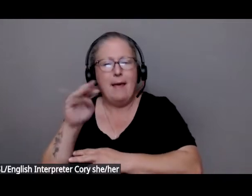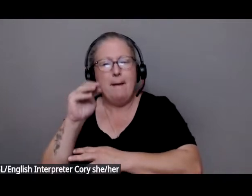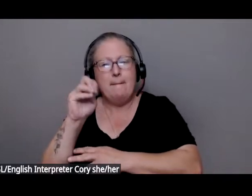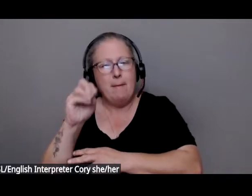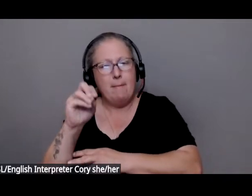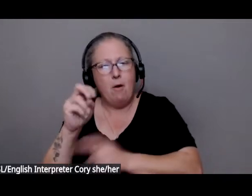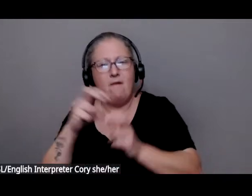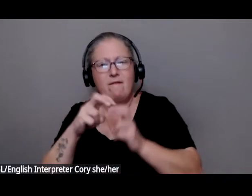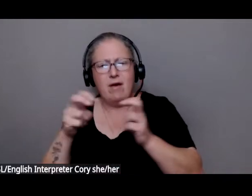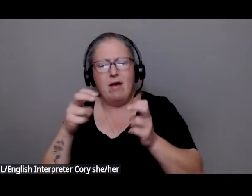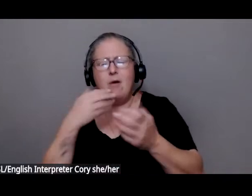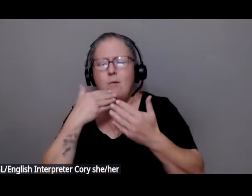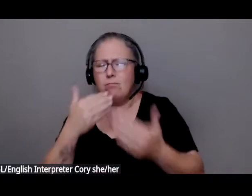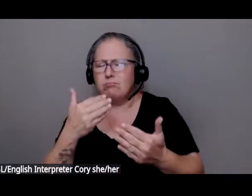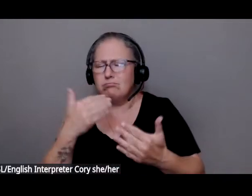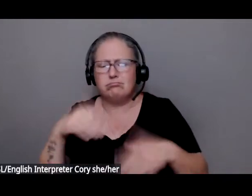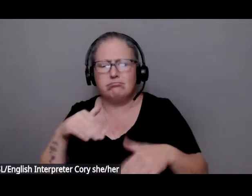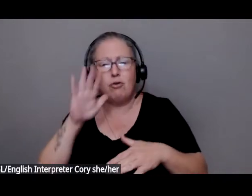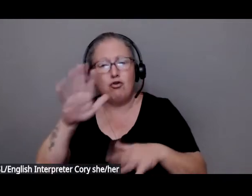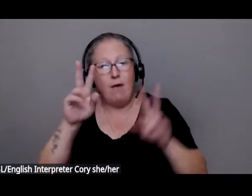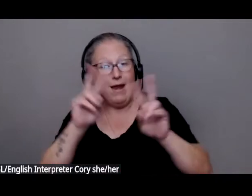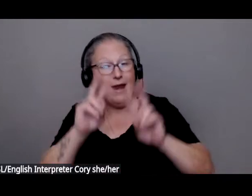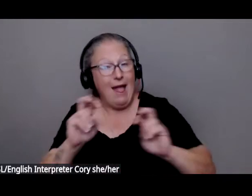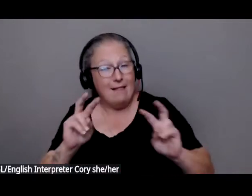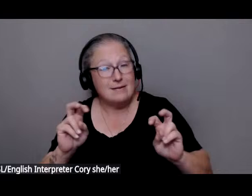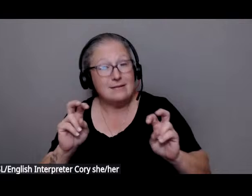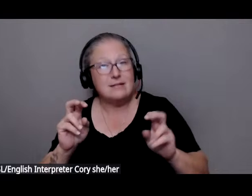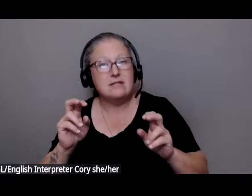very well done. I think your analysis is